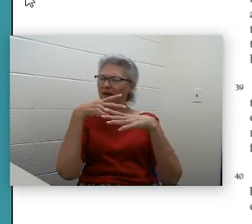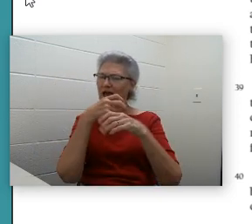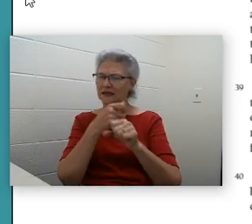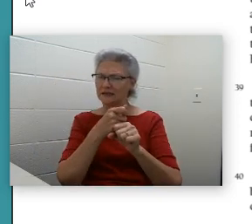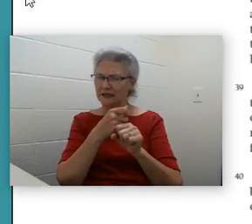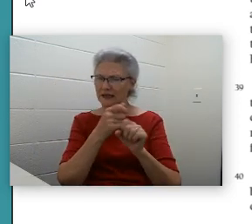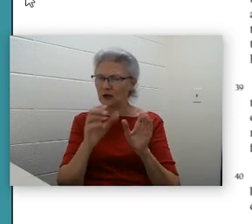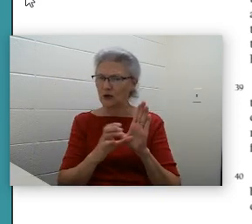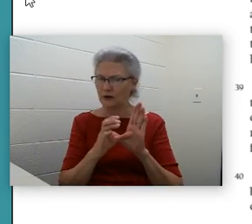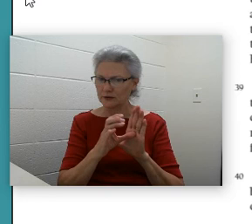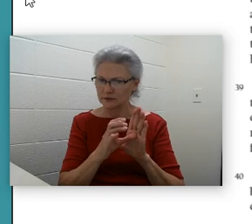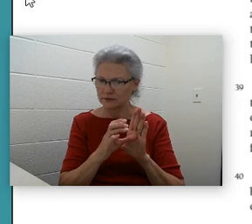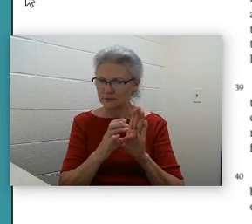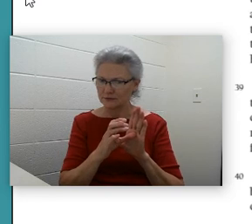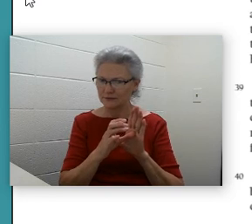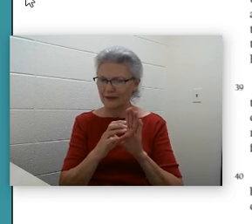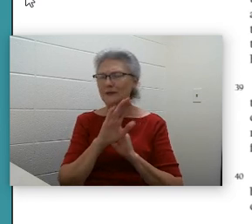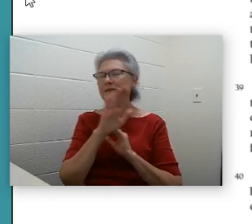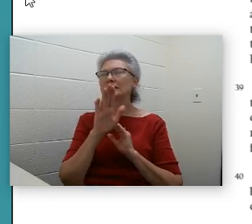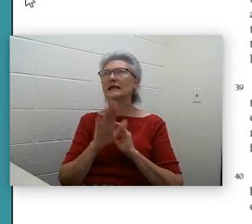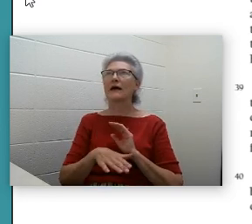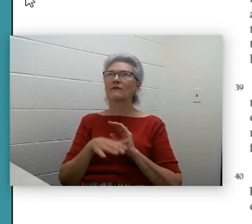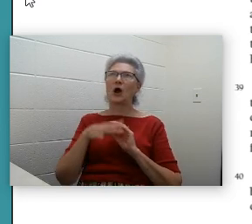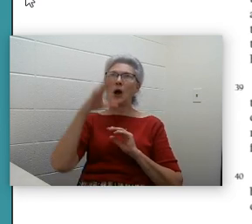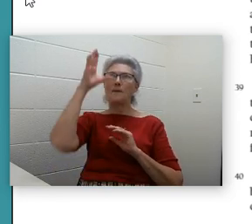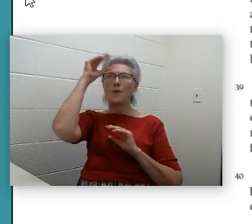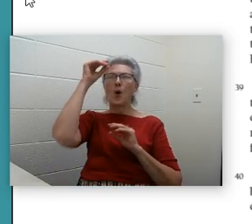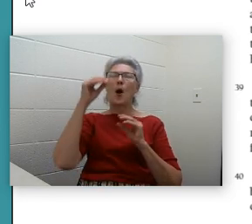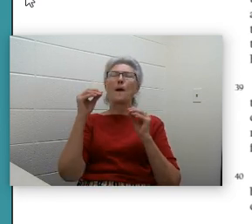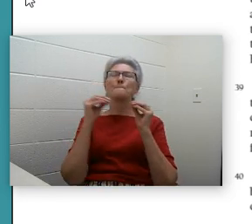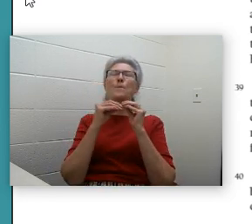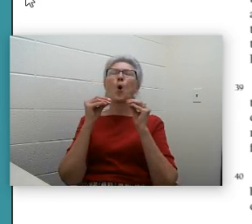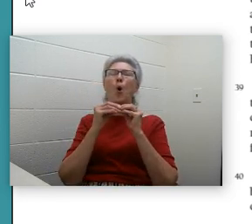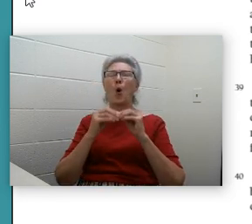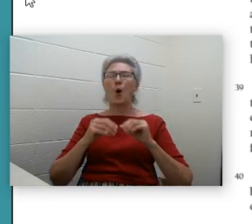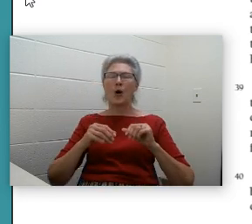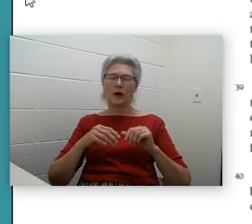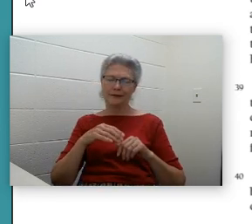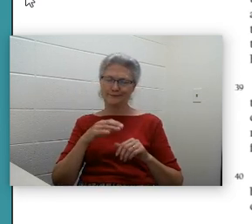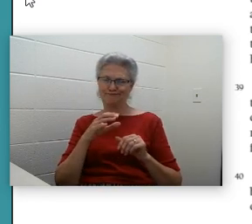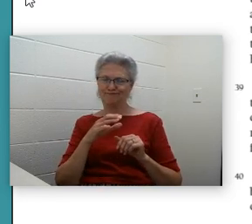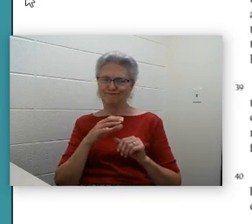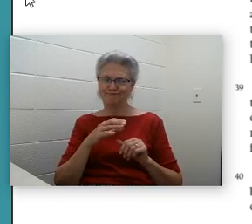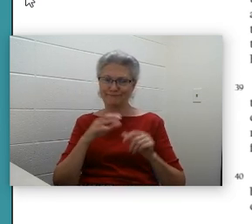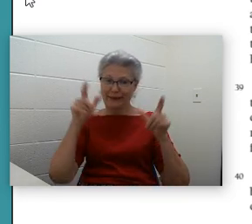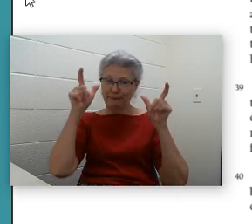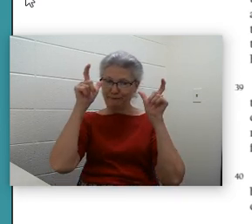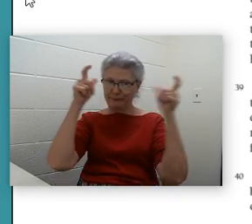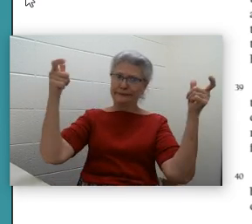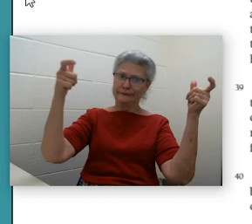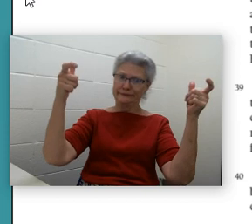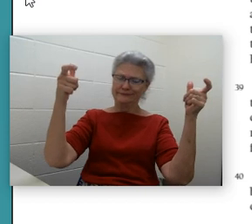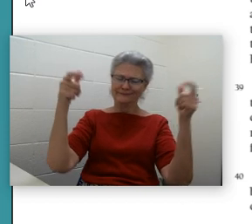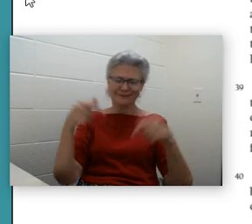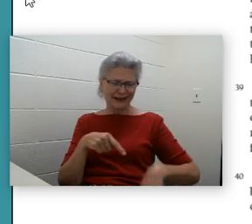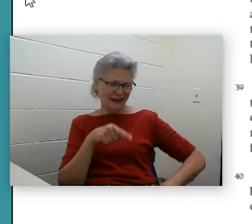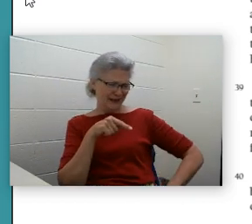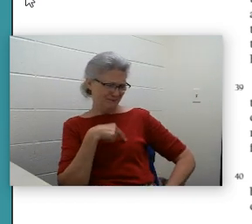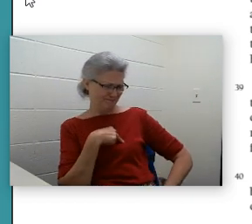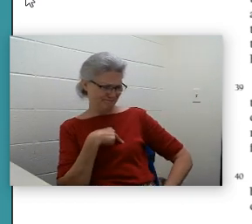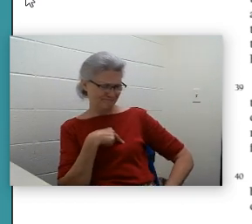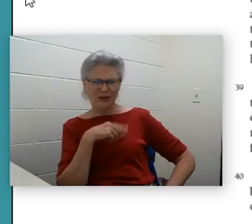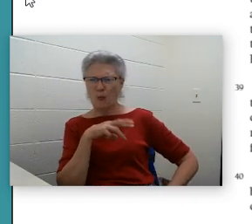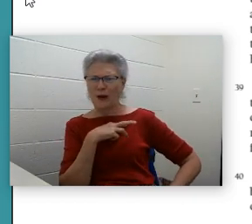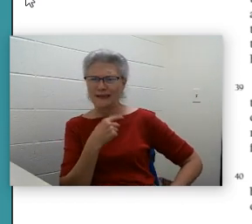brutal frankness, there was never a cockier boy. But for the moment, Wendy was shocked. Braggart, she exclaimed